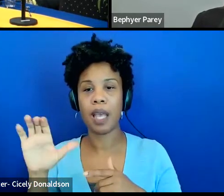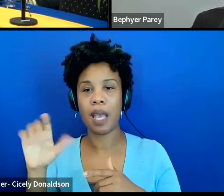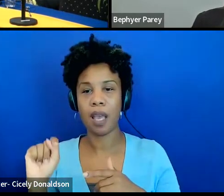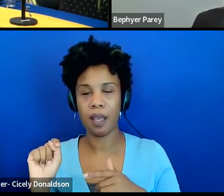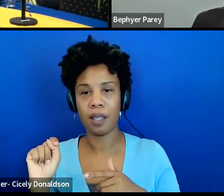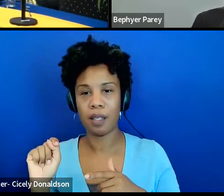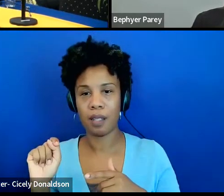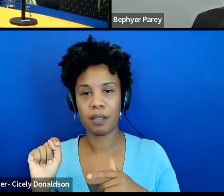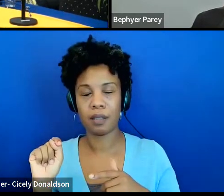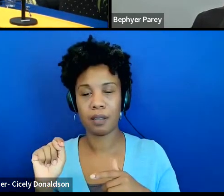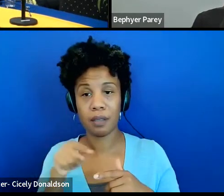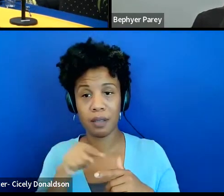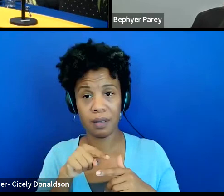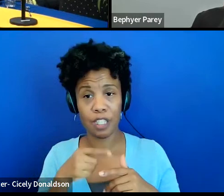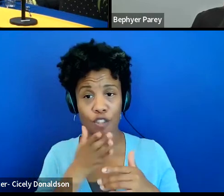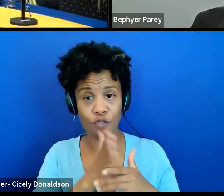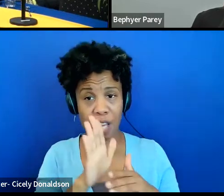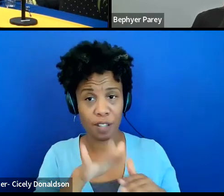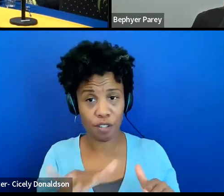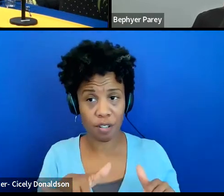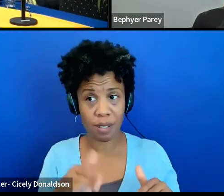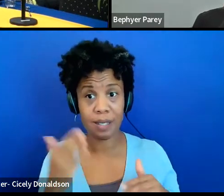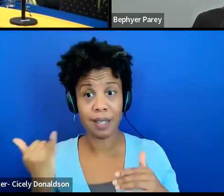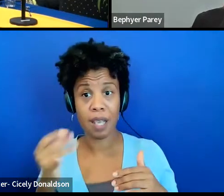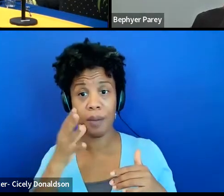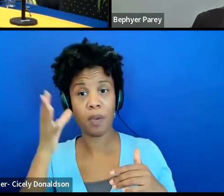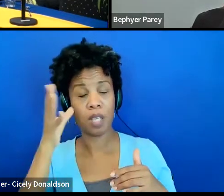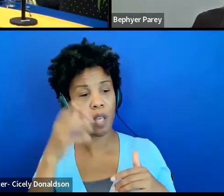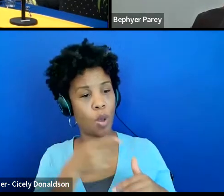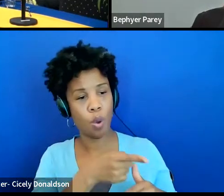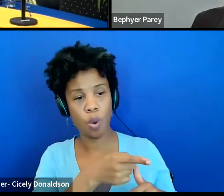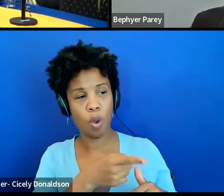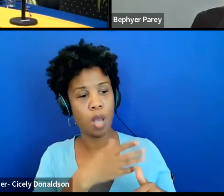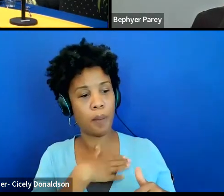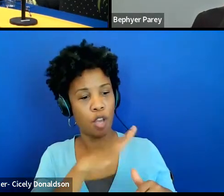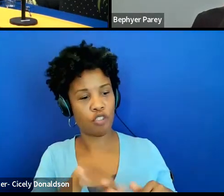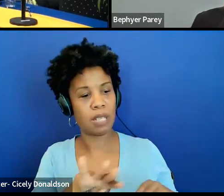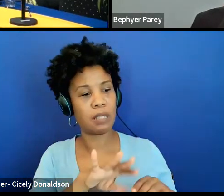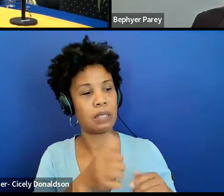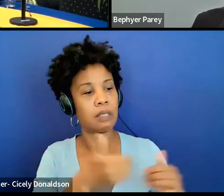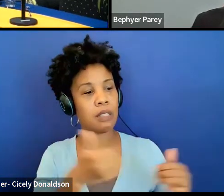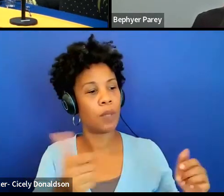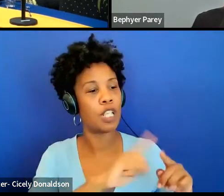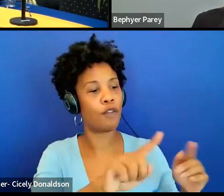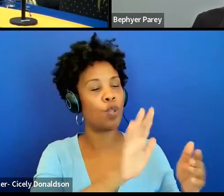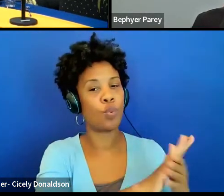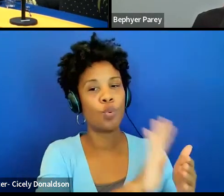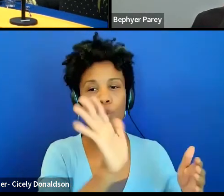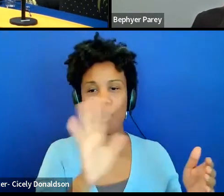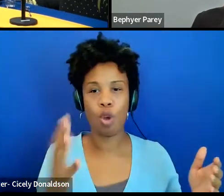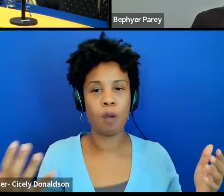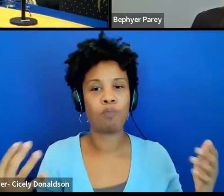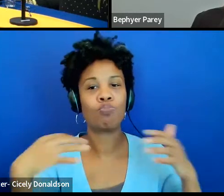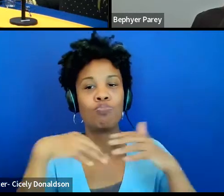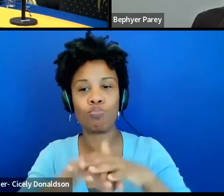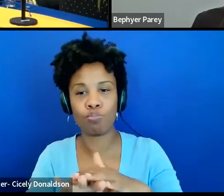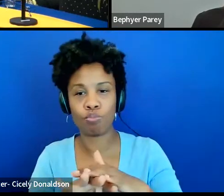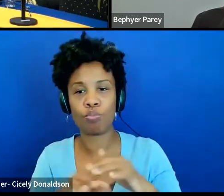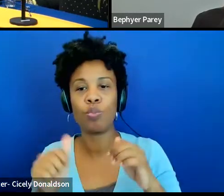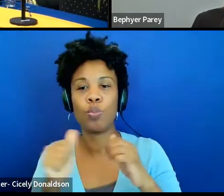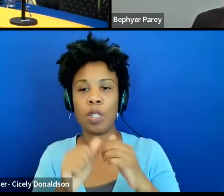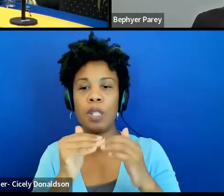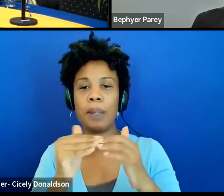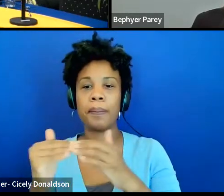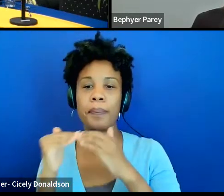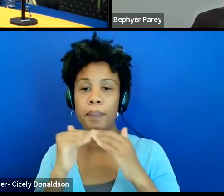demanding that their children are educated alongside their peers. And there's no way we can deny that. When